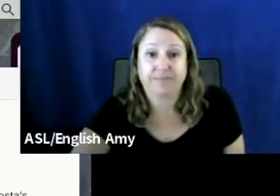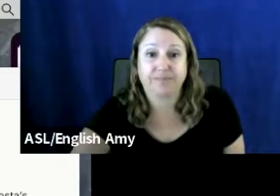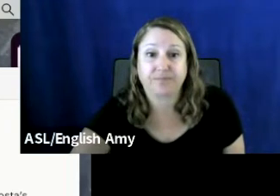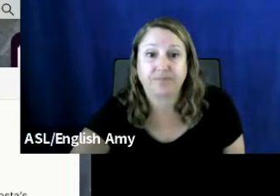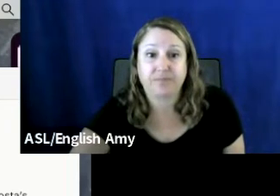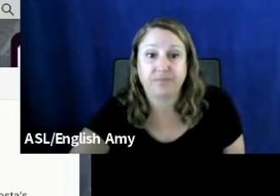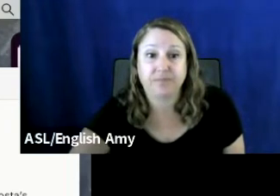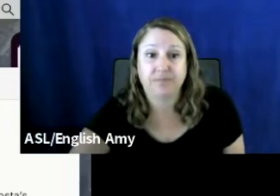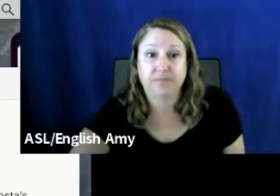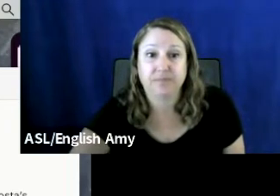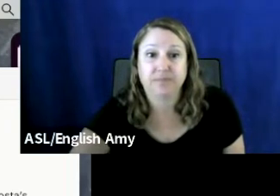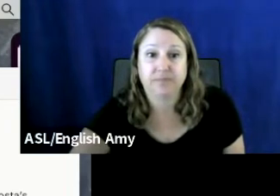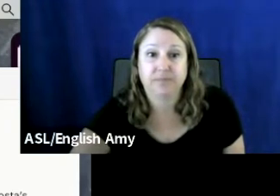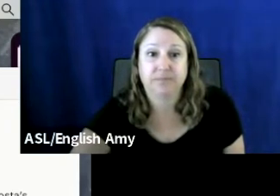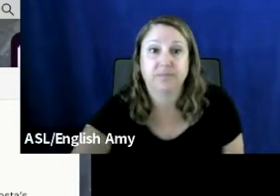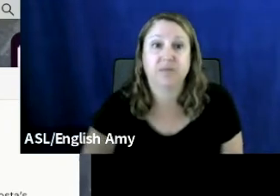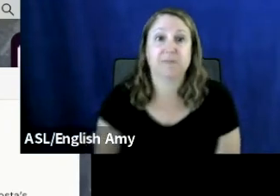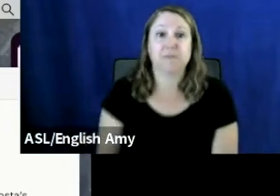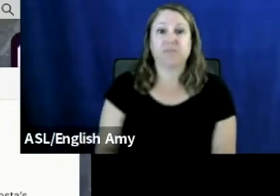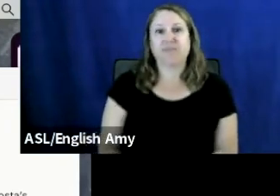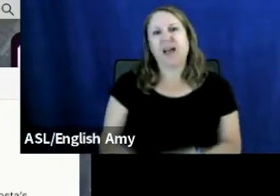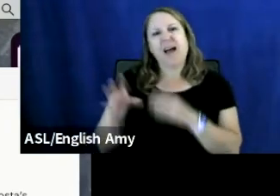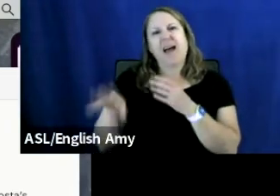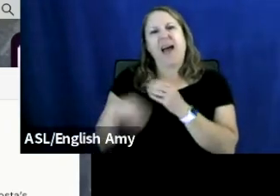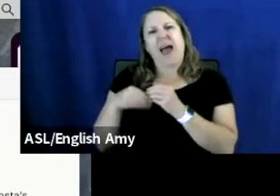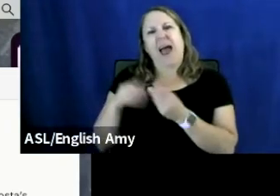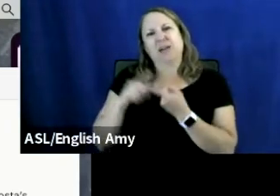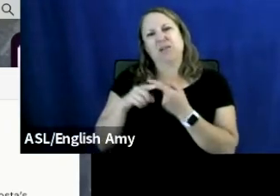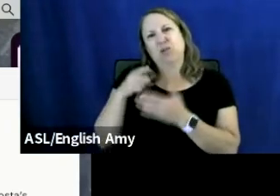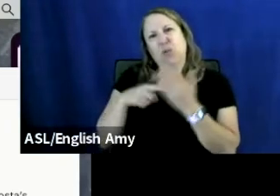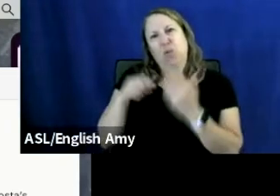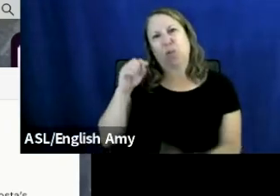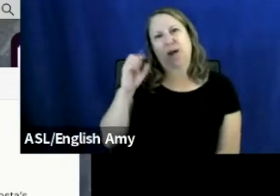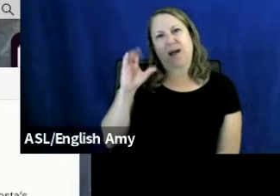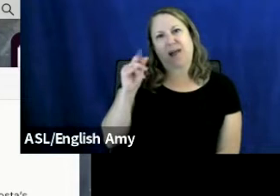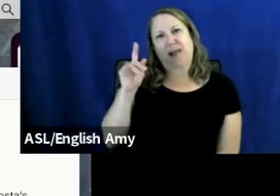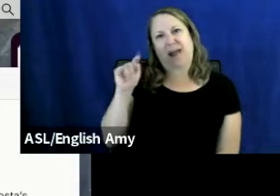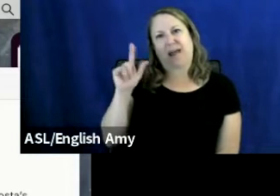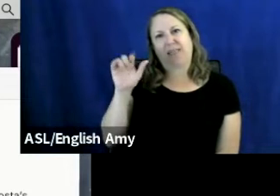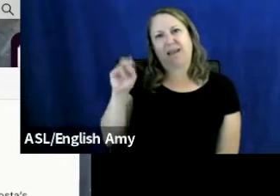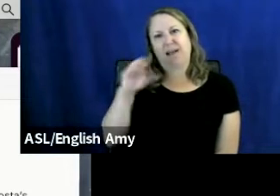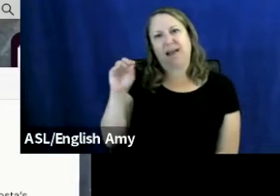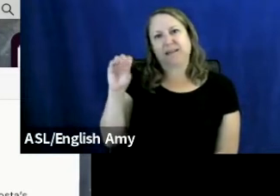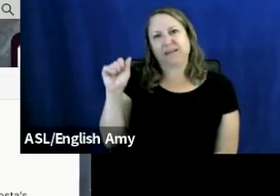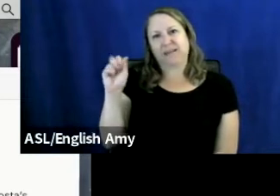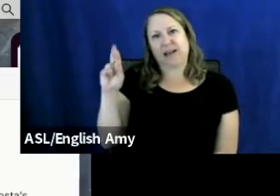Just like adding on to just Caitlin and Sarah, I totally feel the same way.